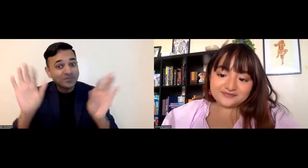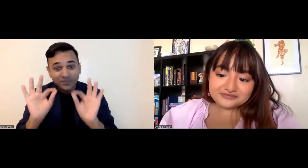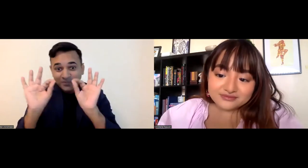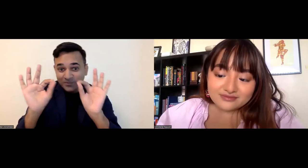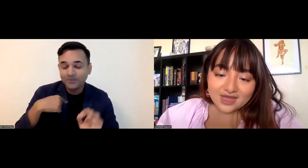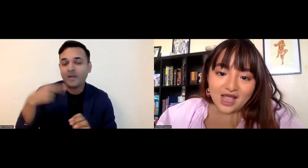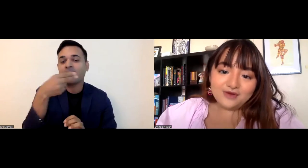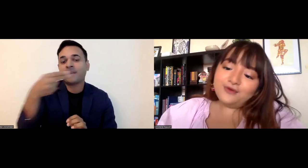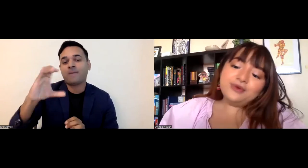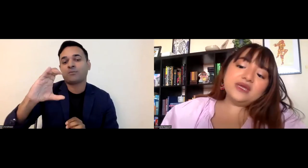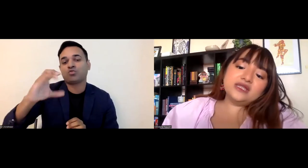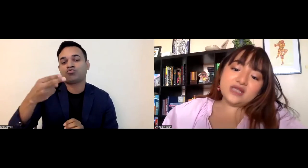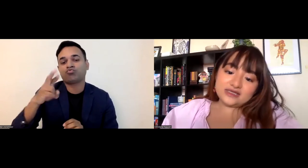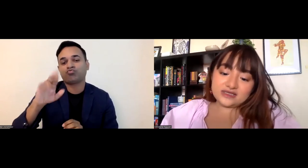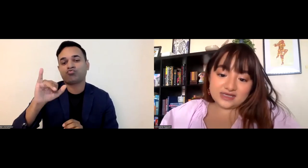Australia.